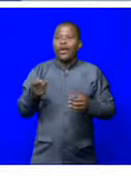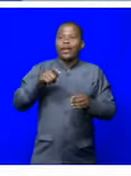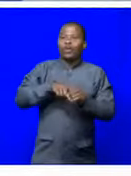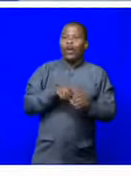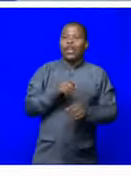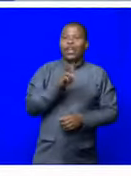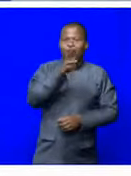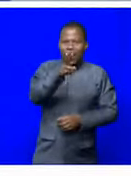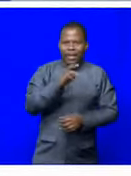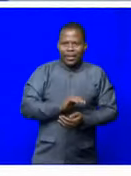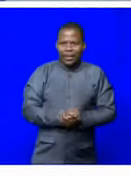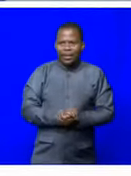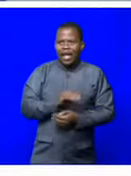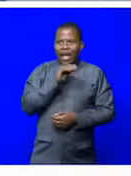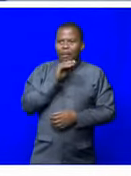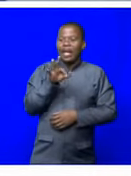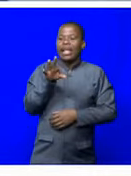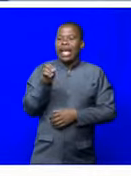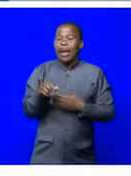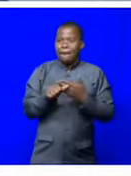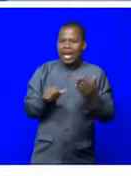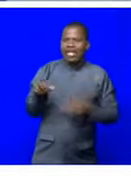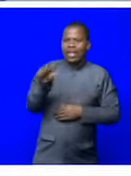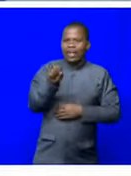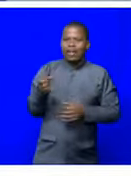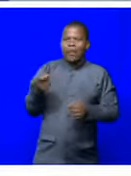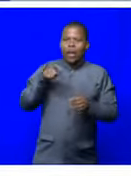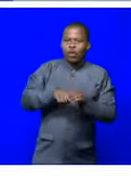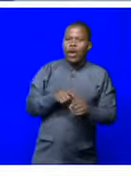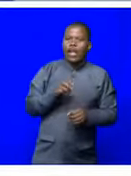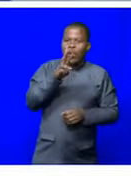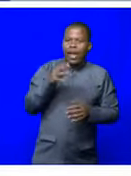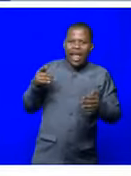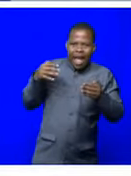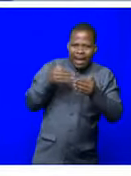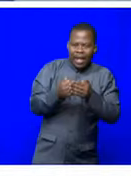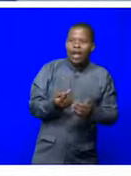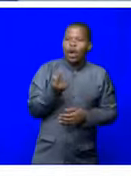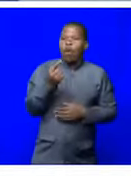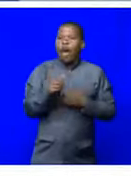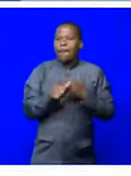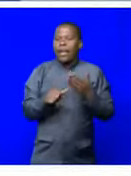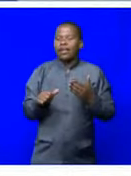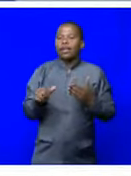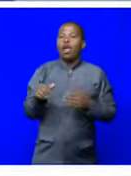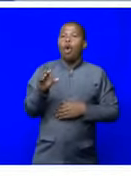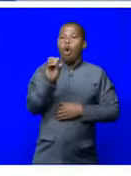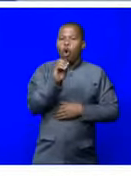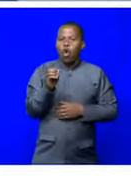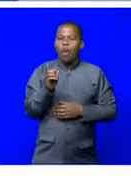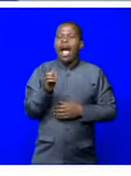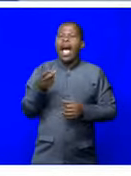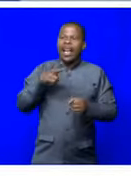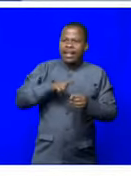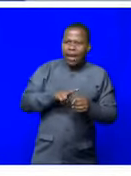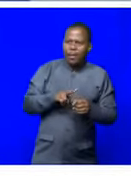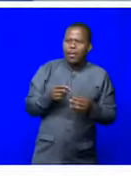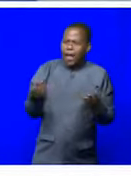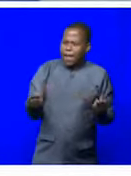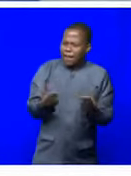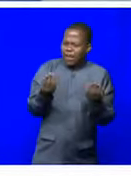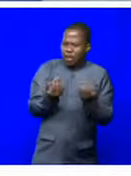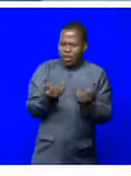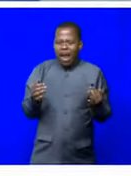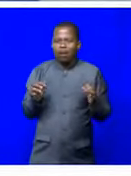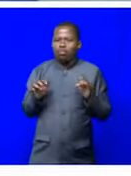you on the 30th of September to the 1st of October. Baneni ke labantu ababa khona gracing the stage